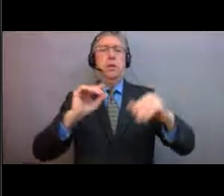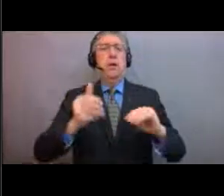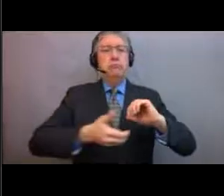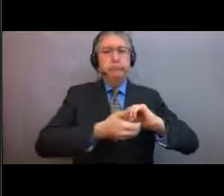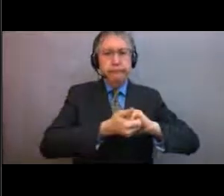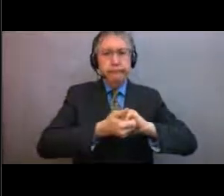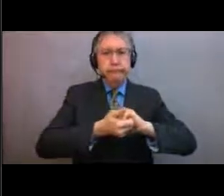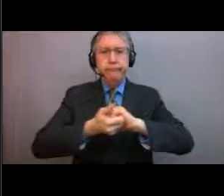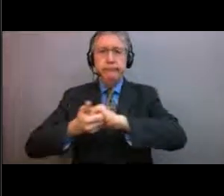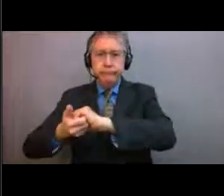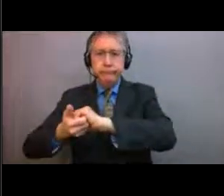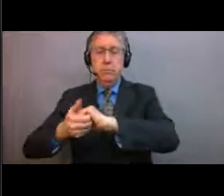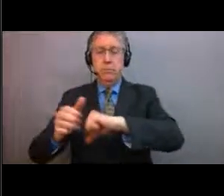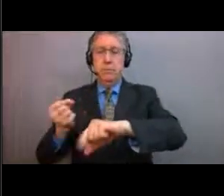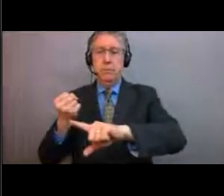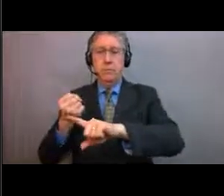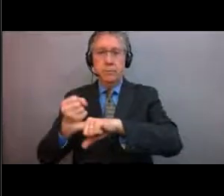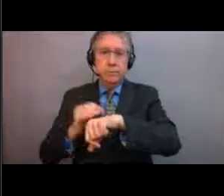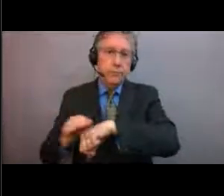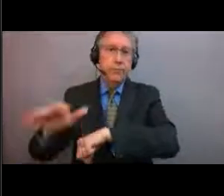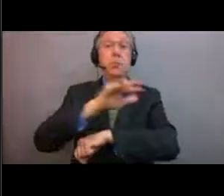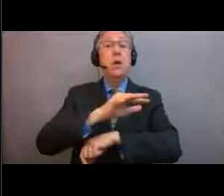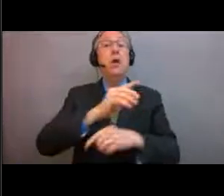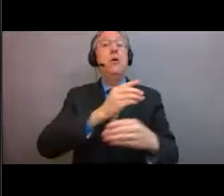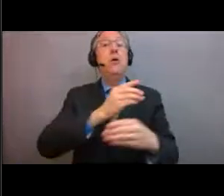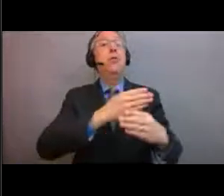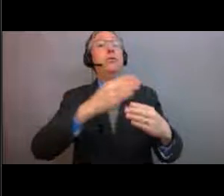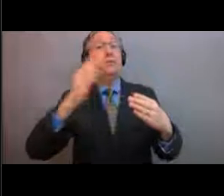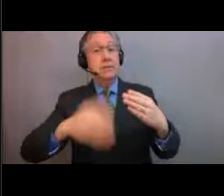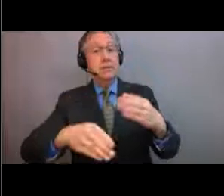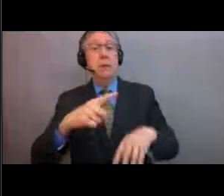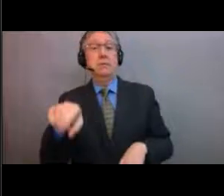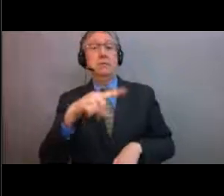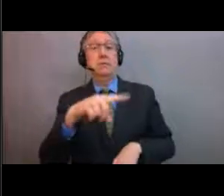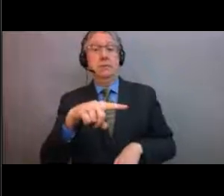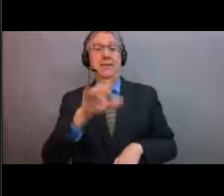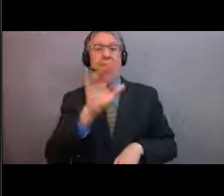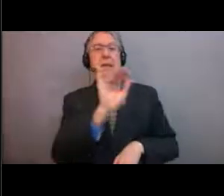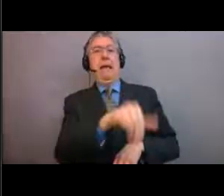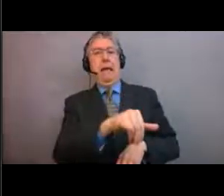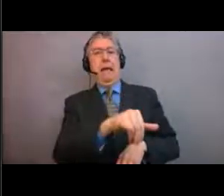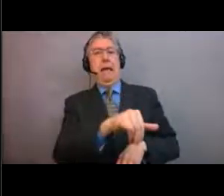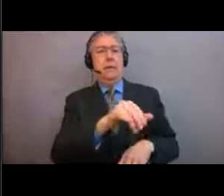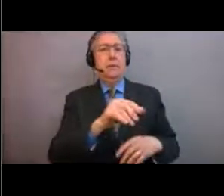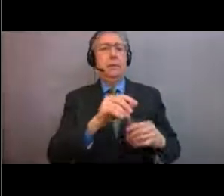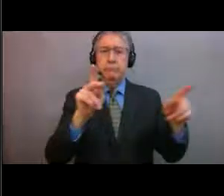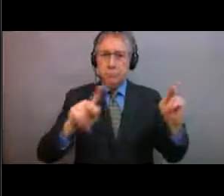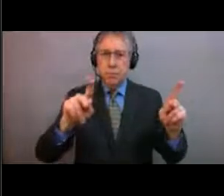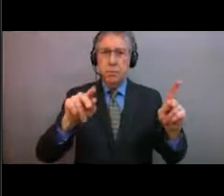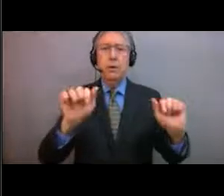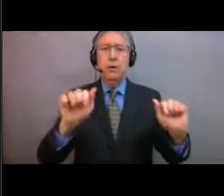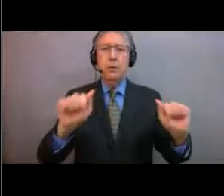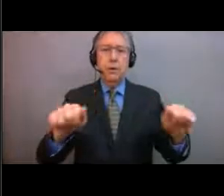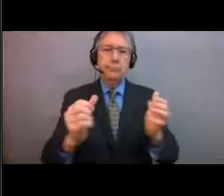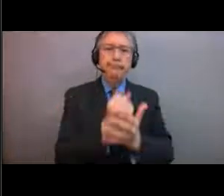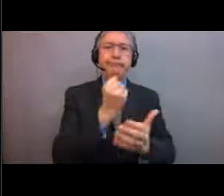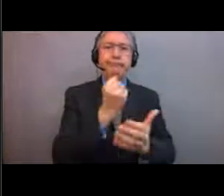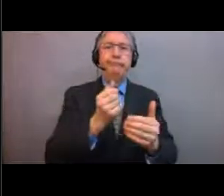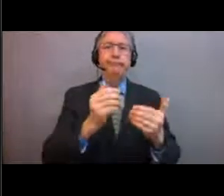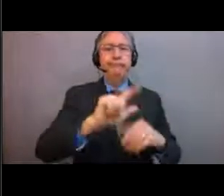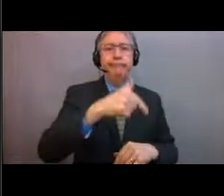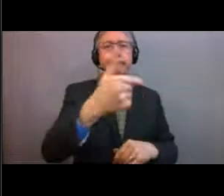well represented, but also the results. We are generating results through our science that's usable by the public every day, and these papers remind us